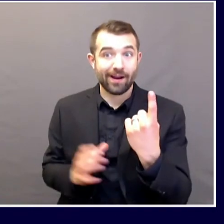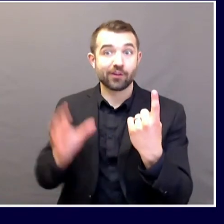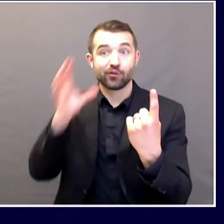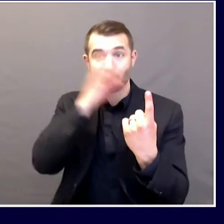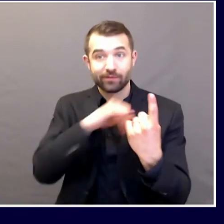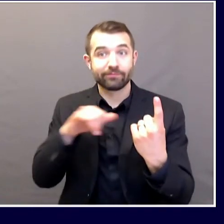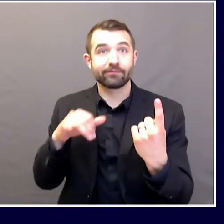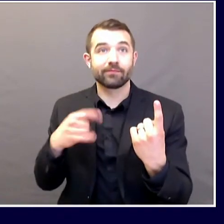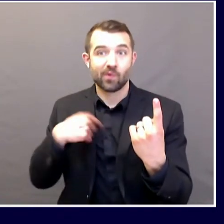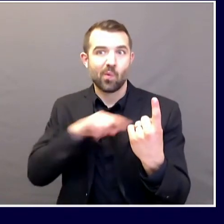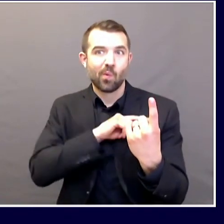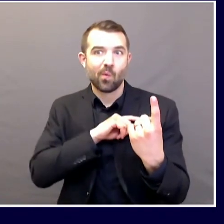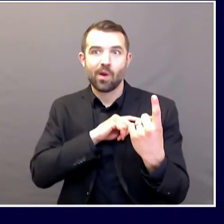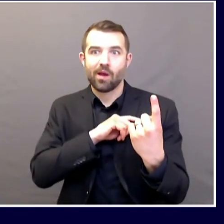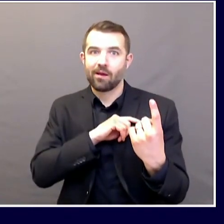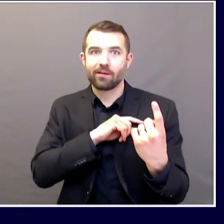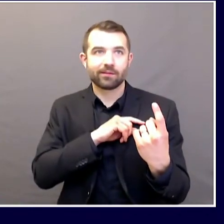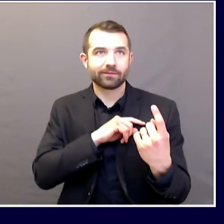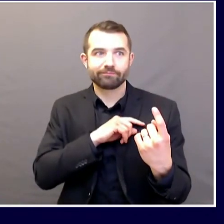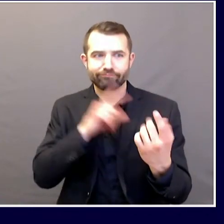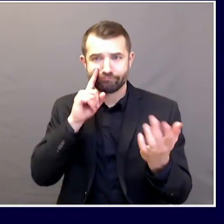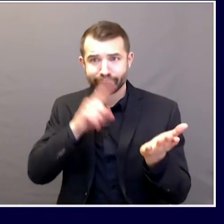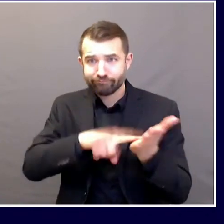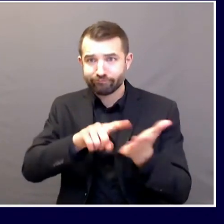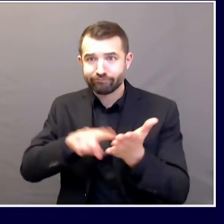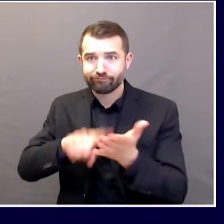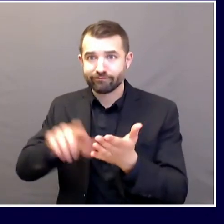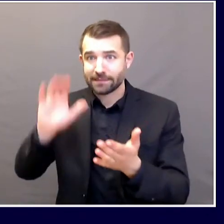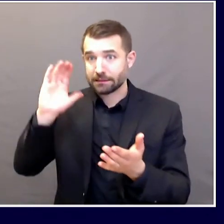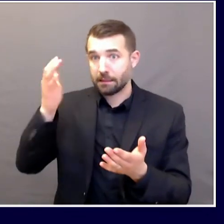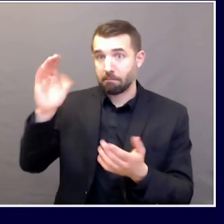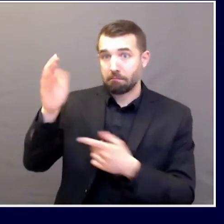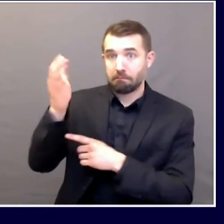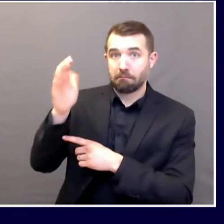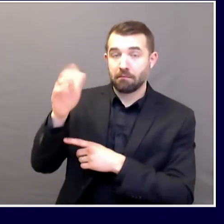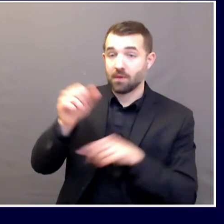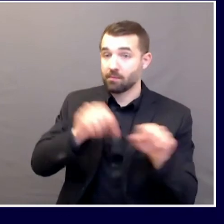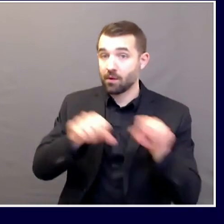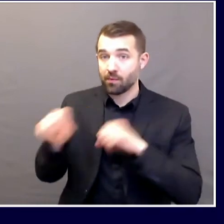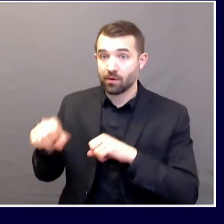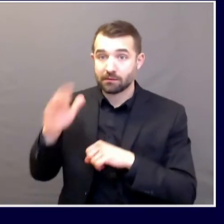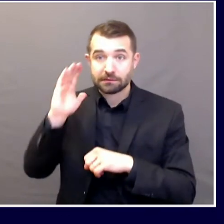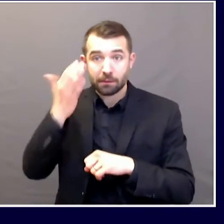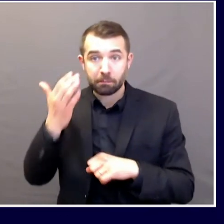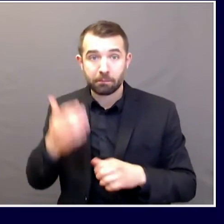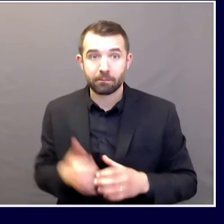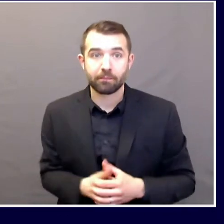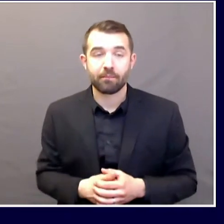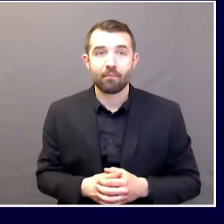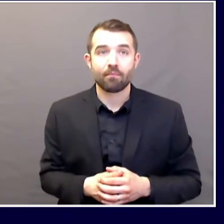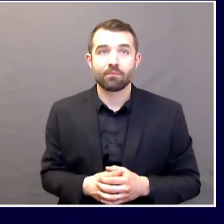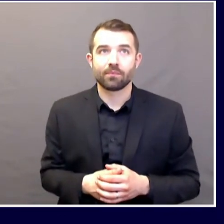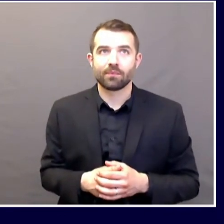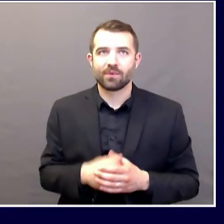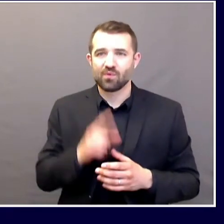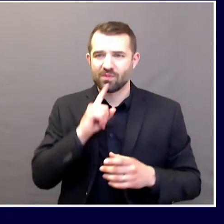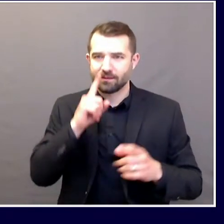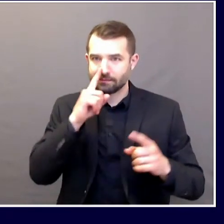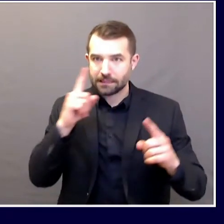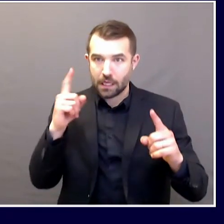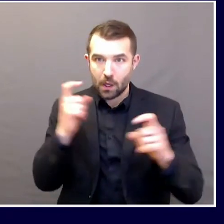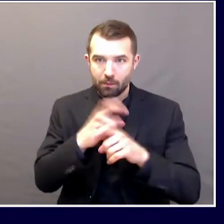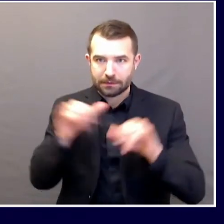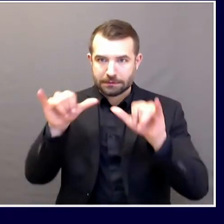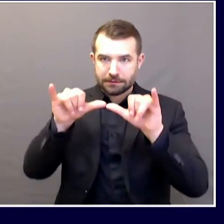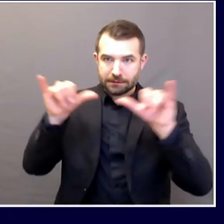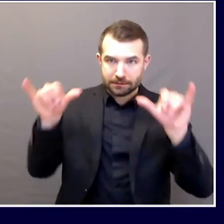with COVID is that in a very difficult, multifactorial, complex system like an outbreak or a pandemic,